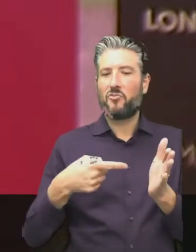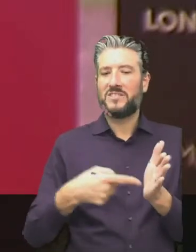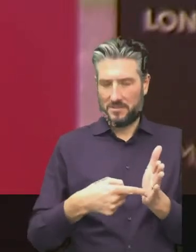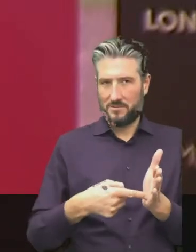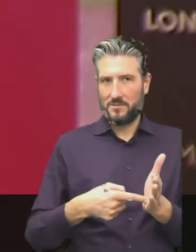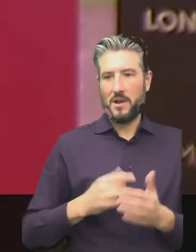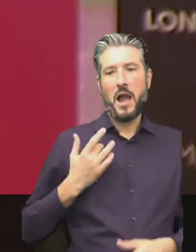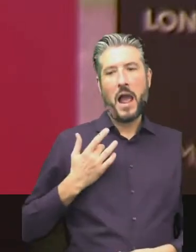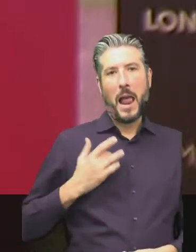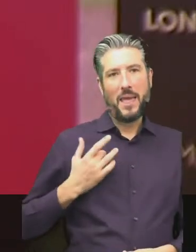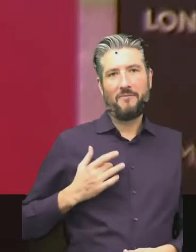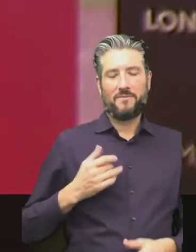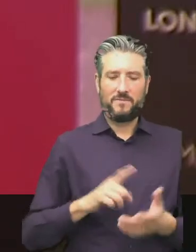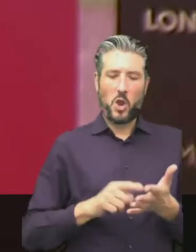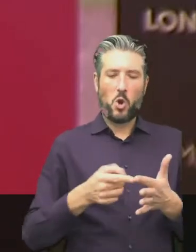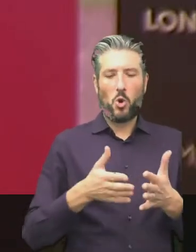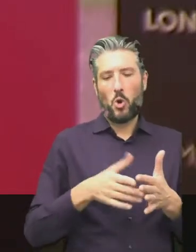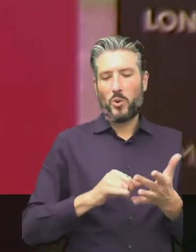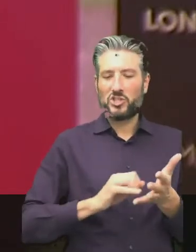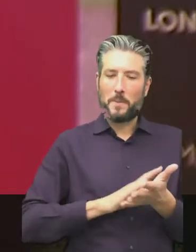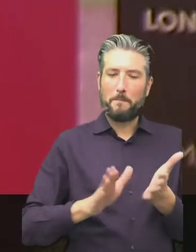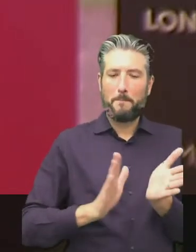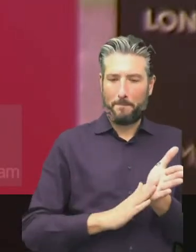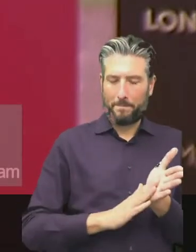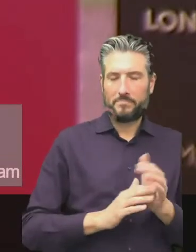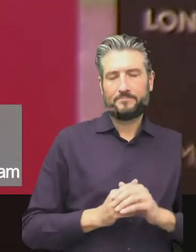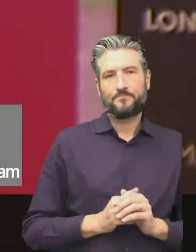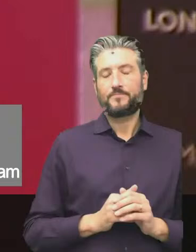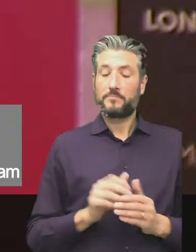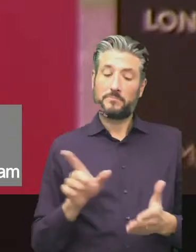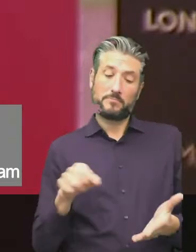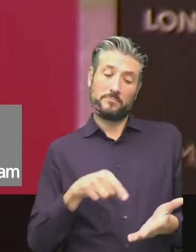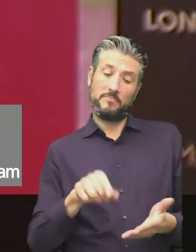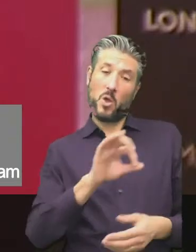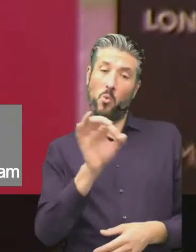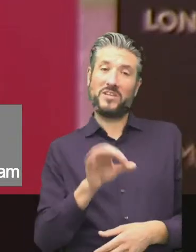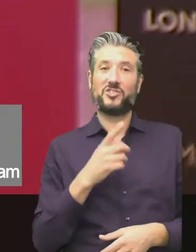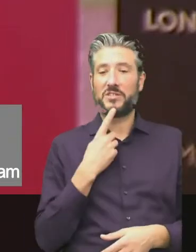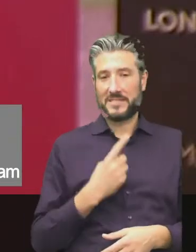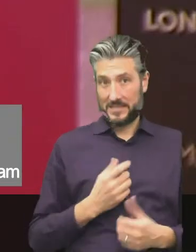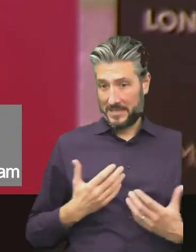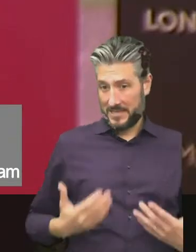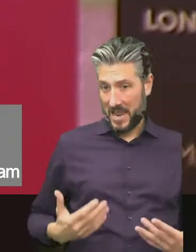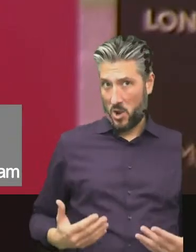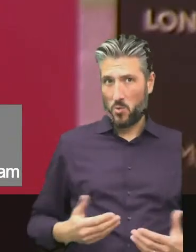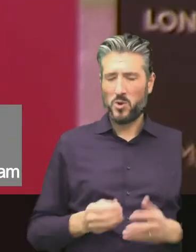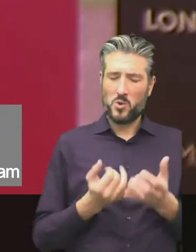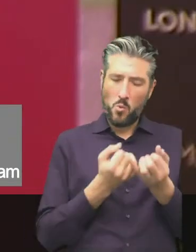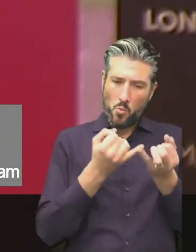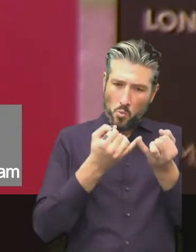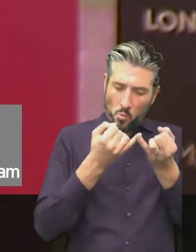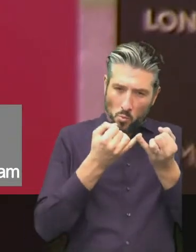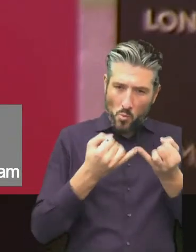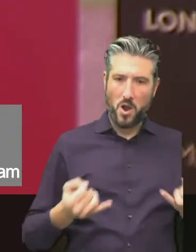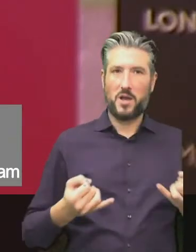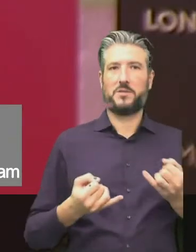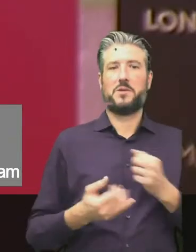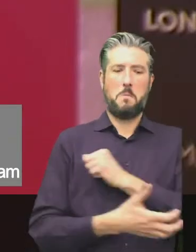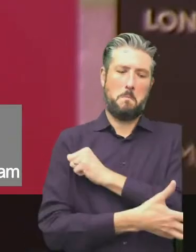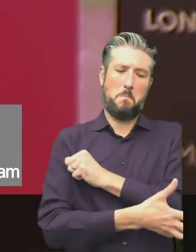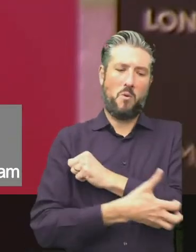question is, in these times of increased poverty, what is the mayor doing to decrease homelessness in